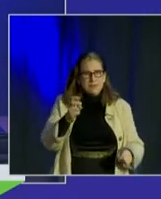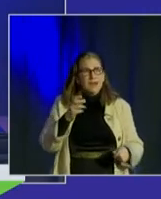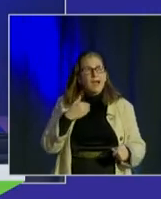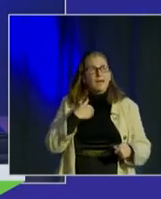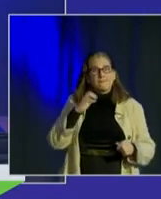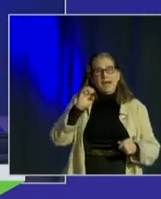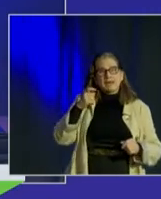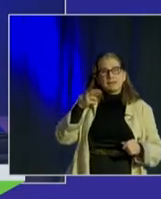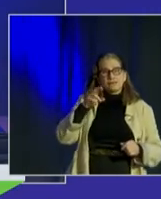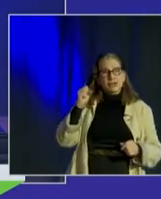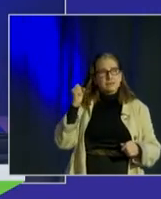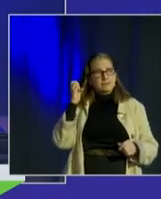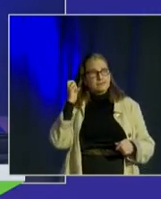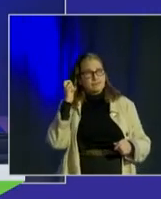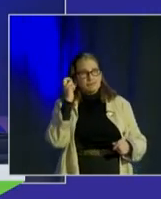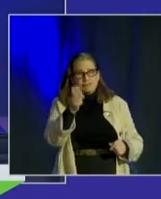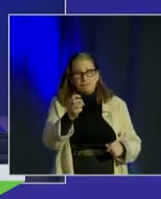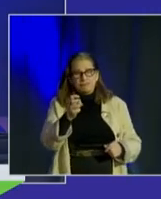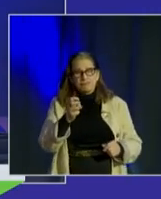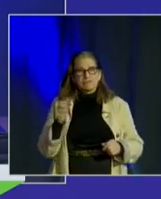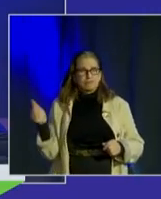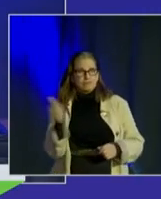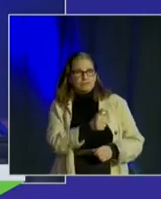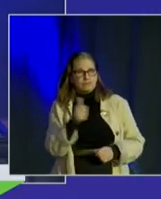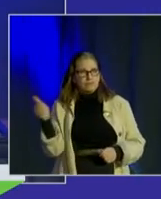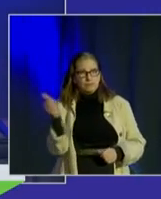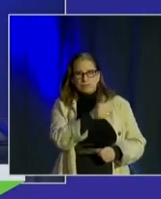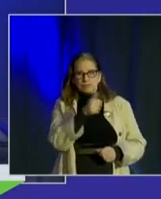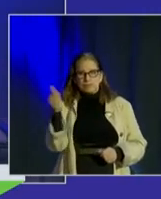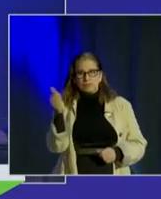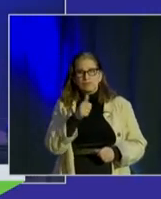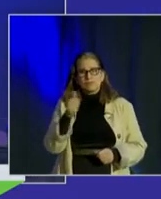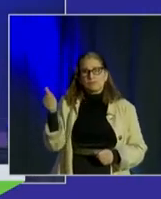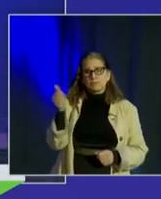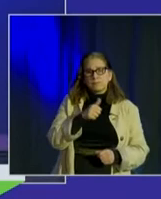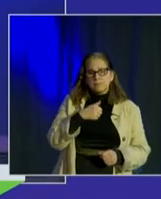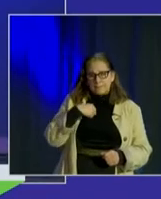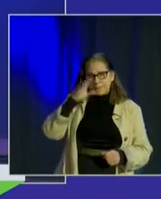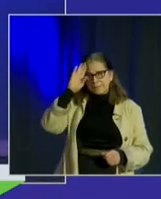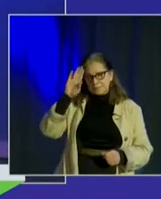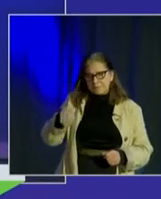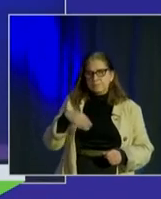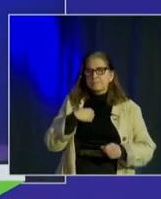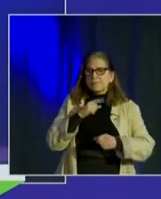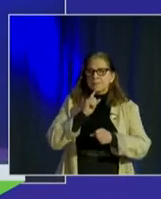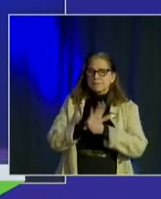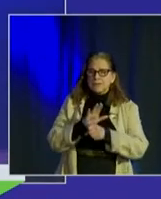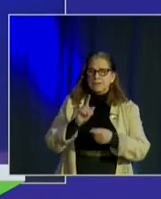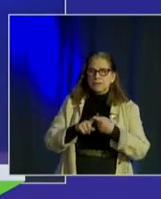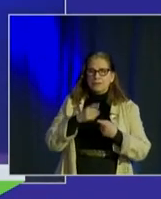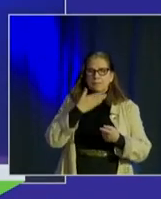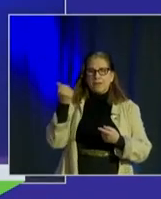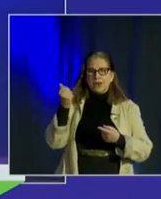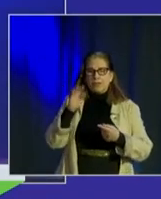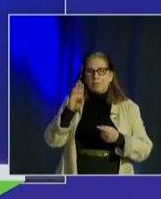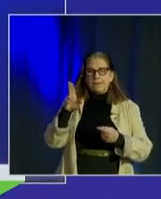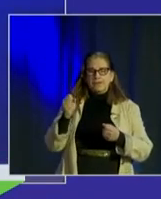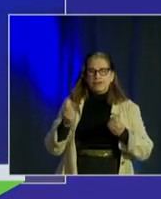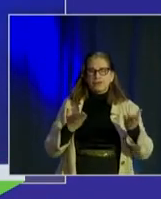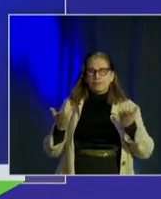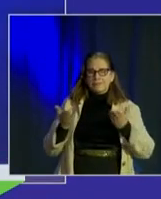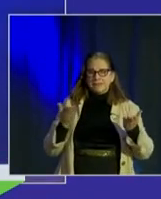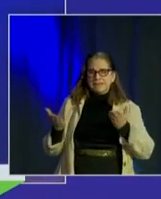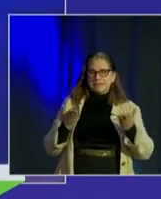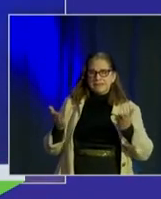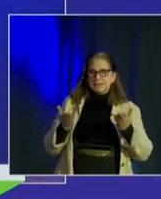him well, that we are committed to bus service and making sure that bus service has the